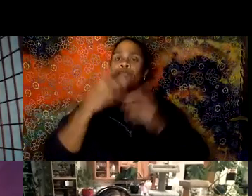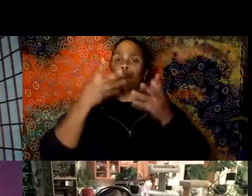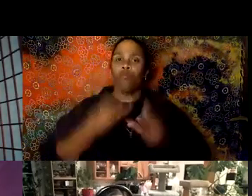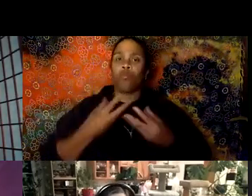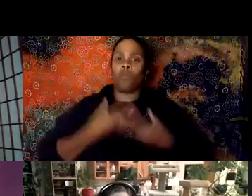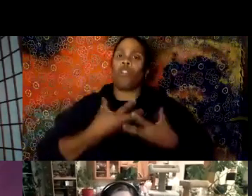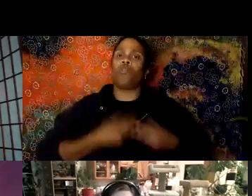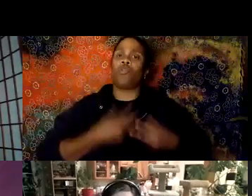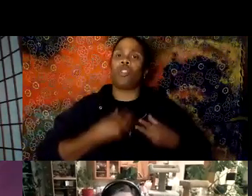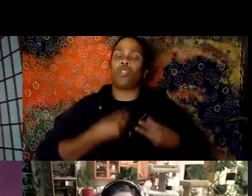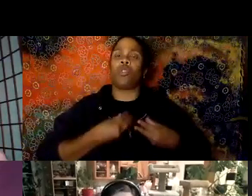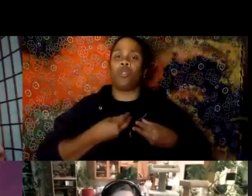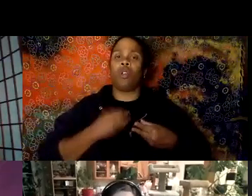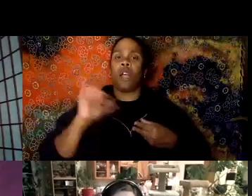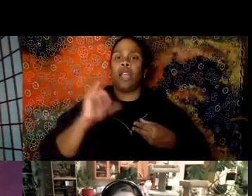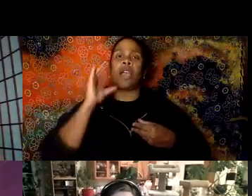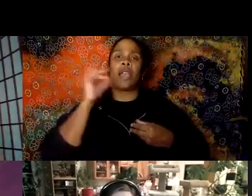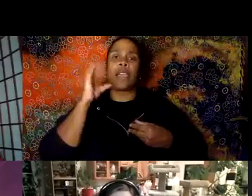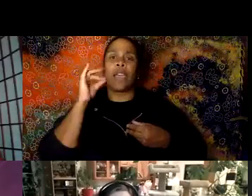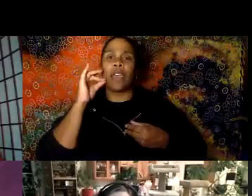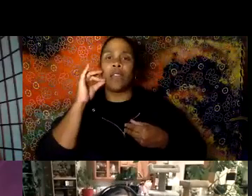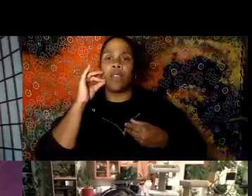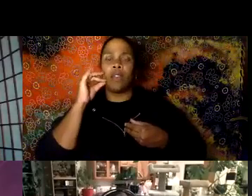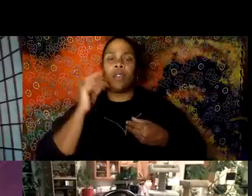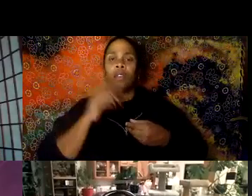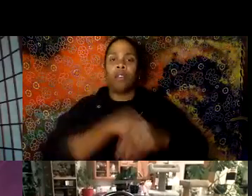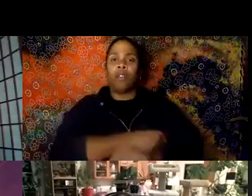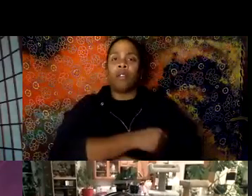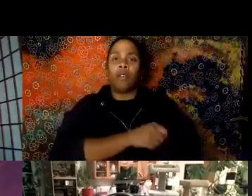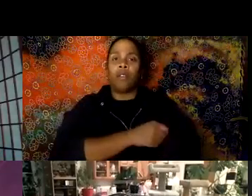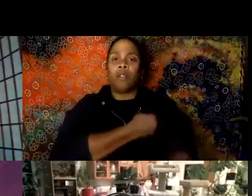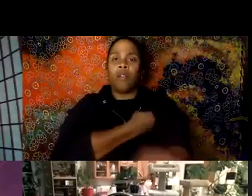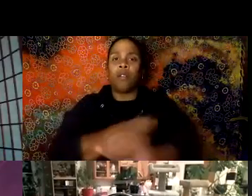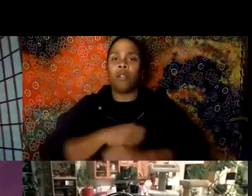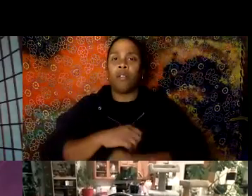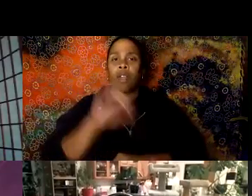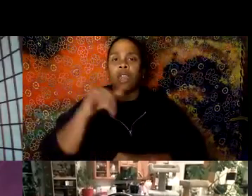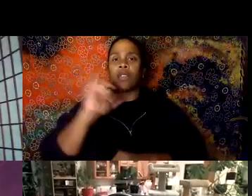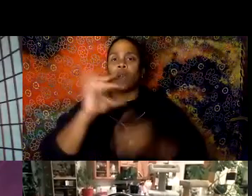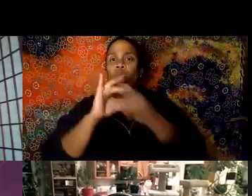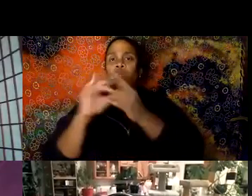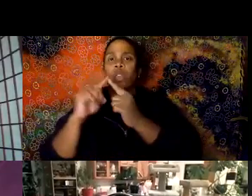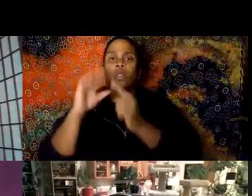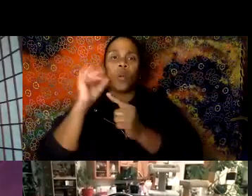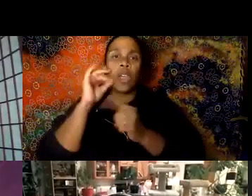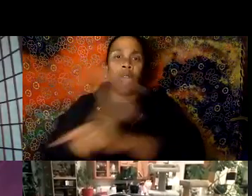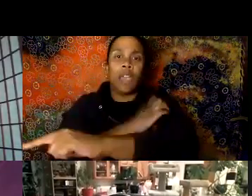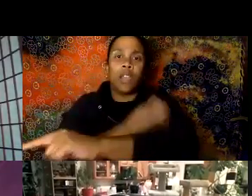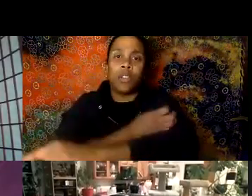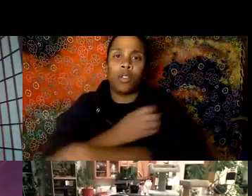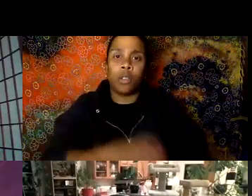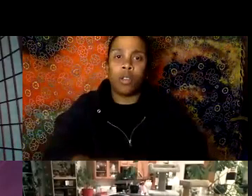part of you that's like a cat, right? To be more and more clear about your nose. I think that's the part of the cat energy that you're still embracing. That's